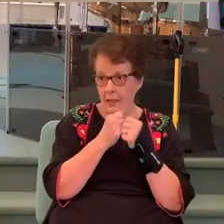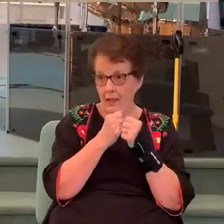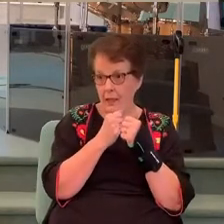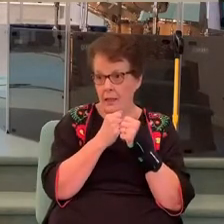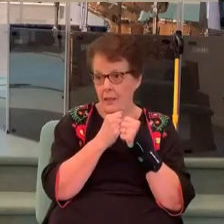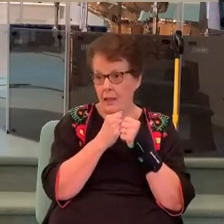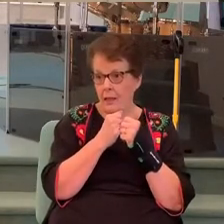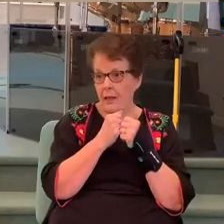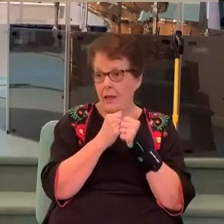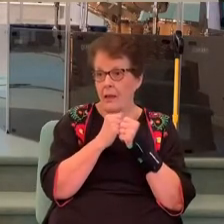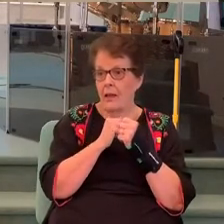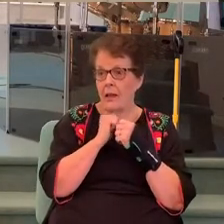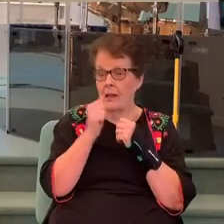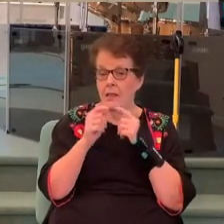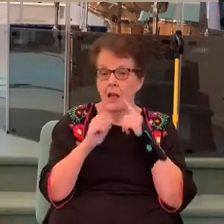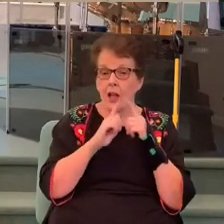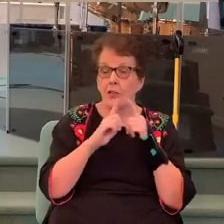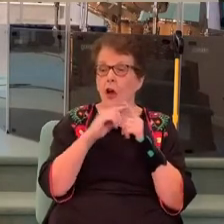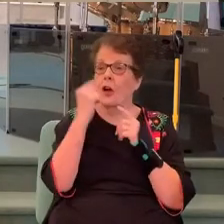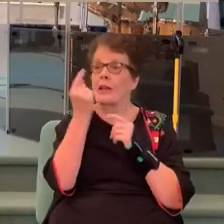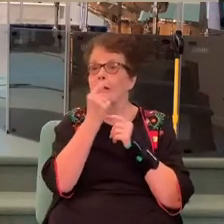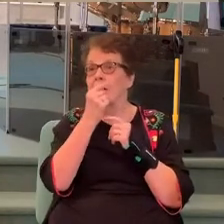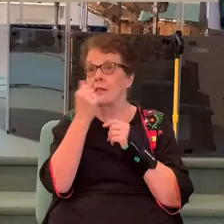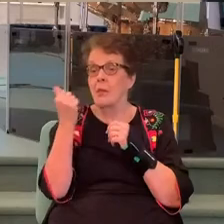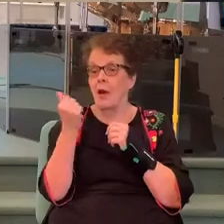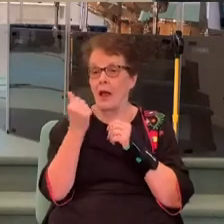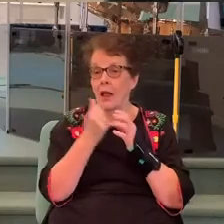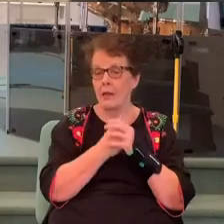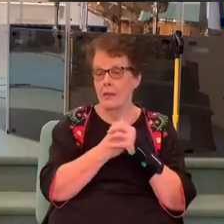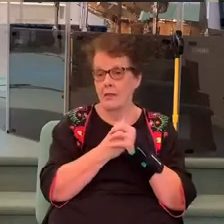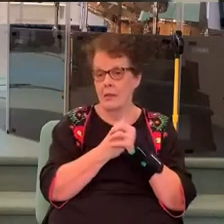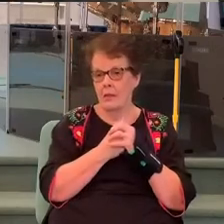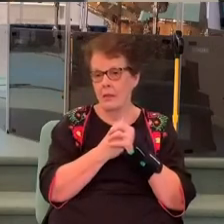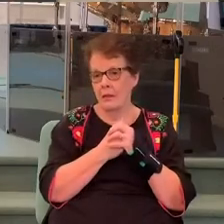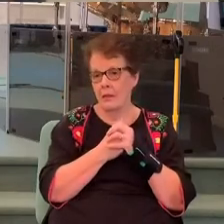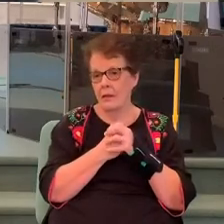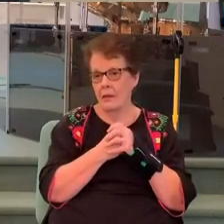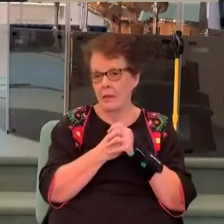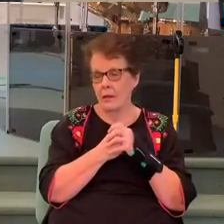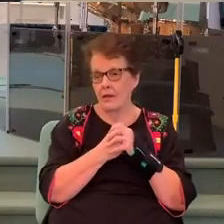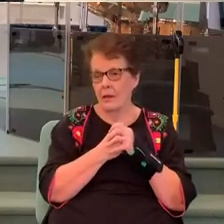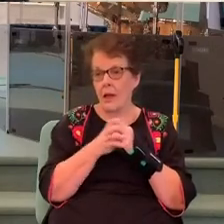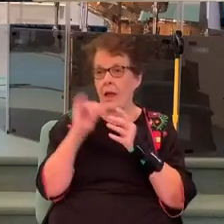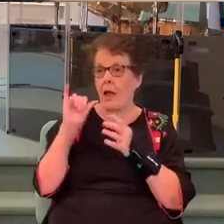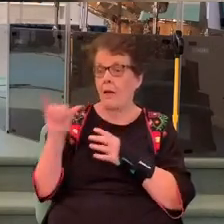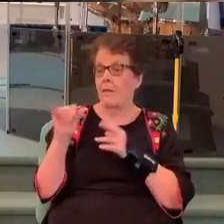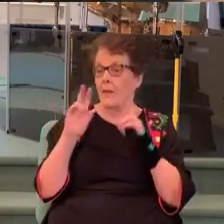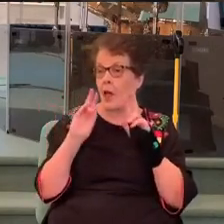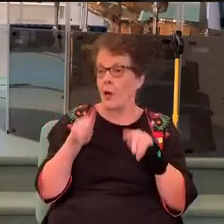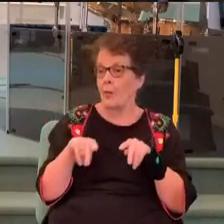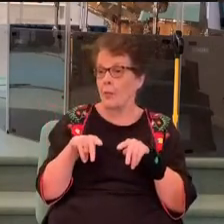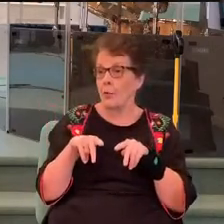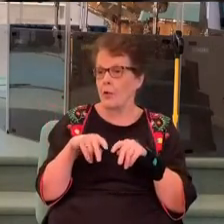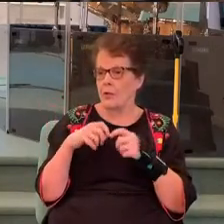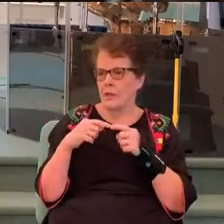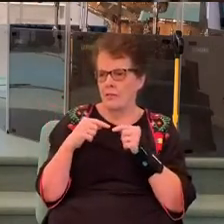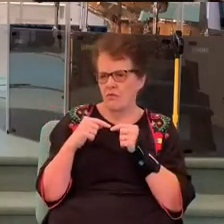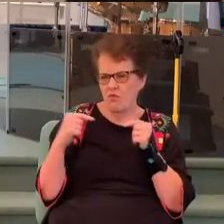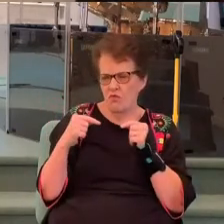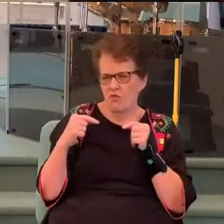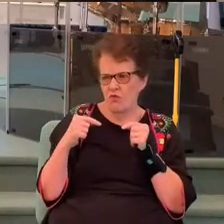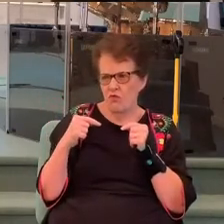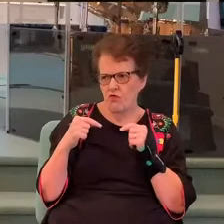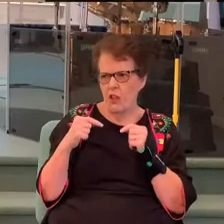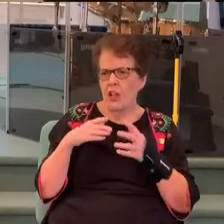problem with. If Gail and I are at odds, and I go to Greg and I start confessing